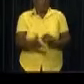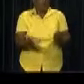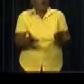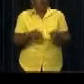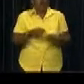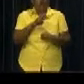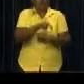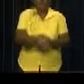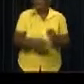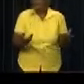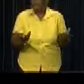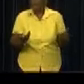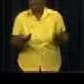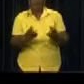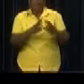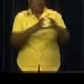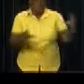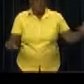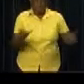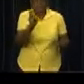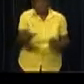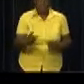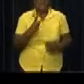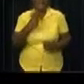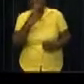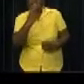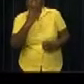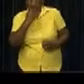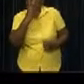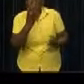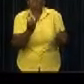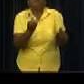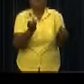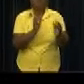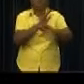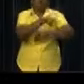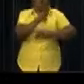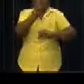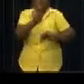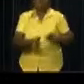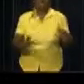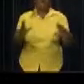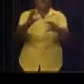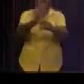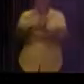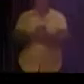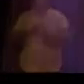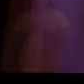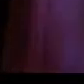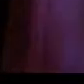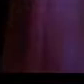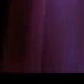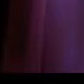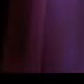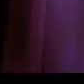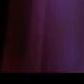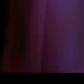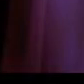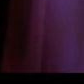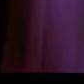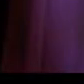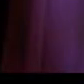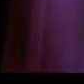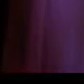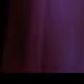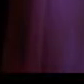the future plans of the government as regards to the organization of the public transport sector. And in